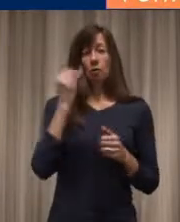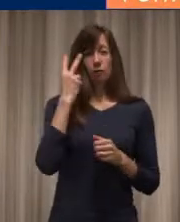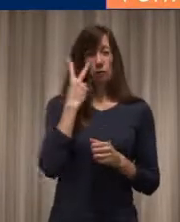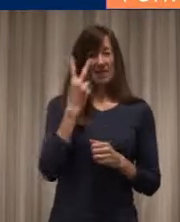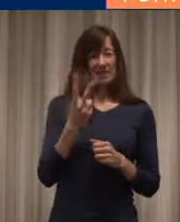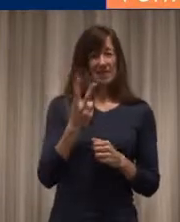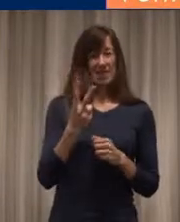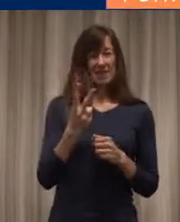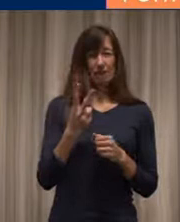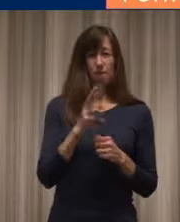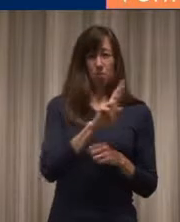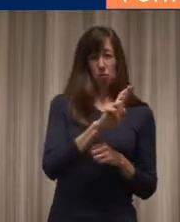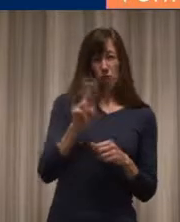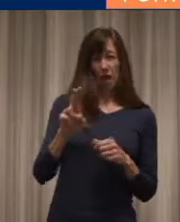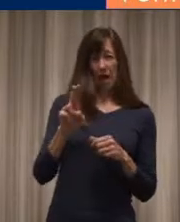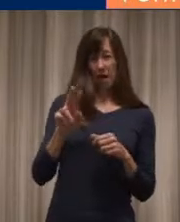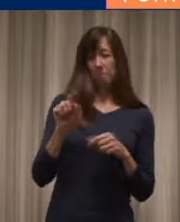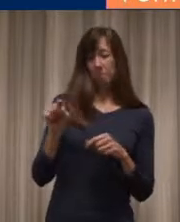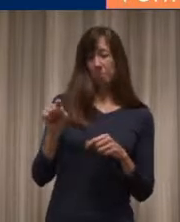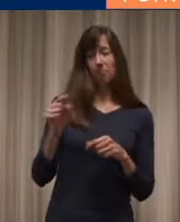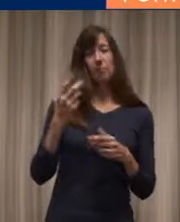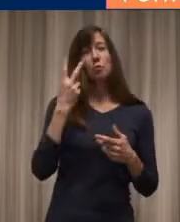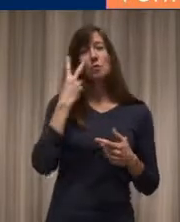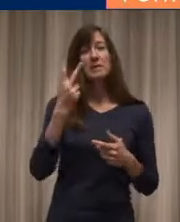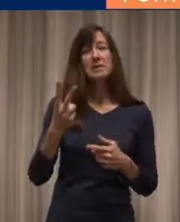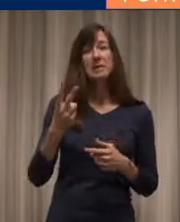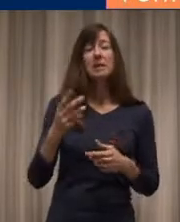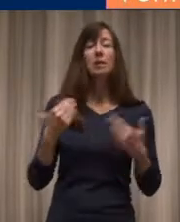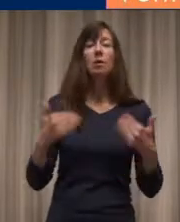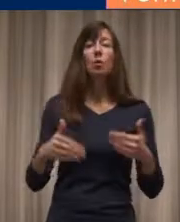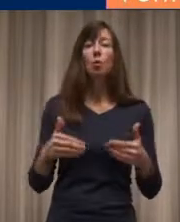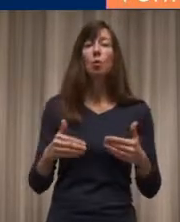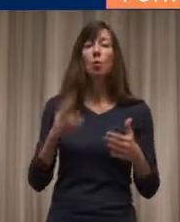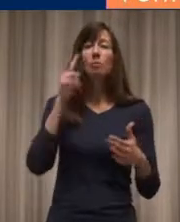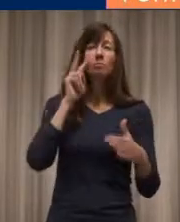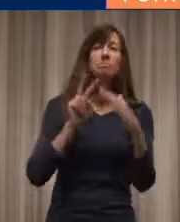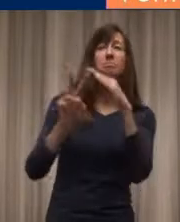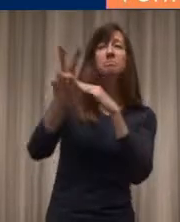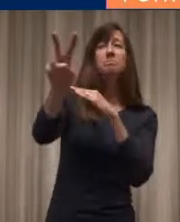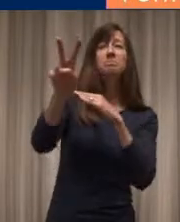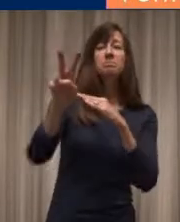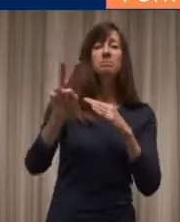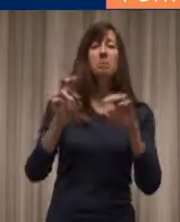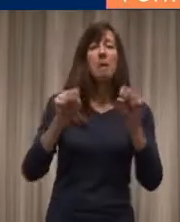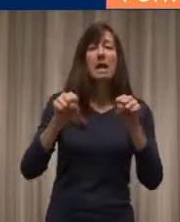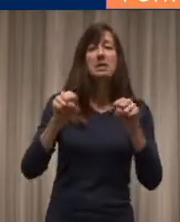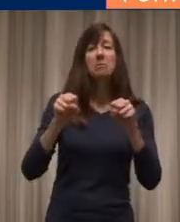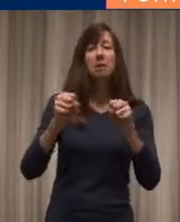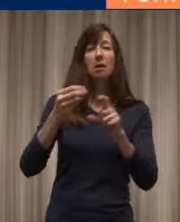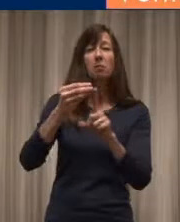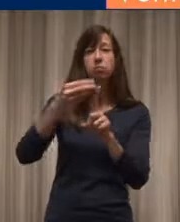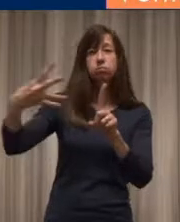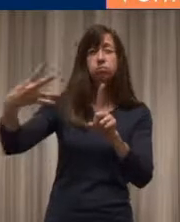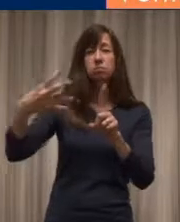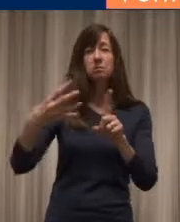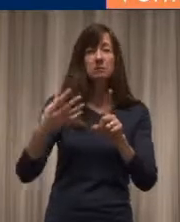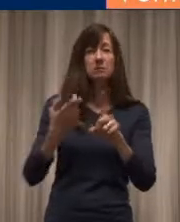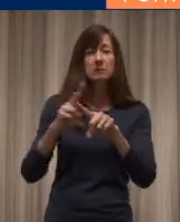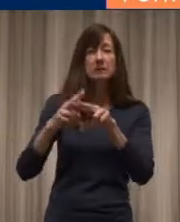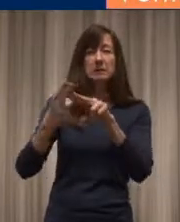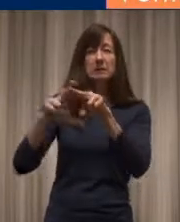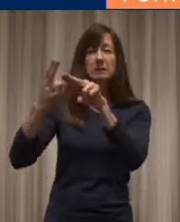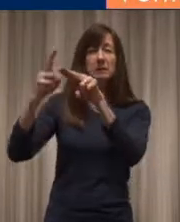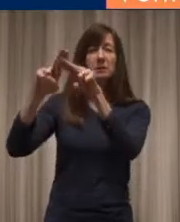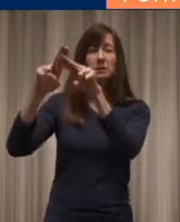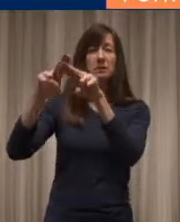are saying that we are at risk, looking out at the current growth rate, we're at risk of getting to a dangerous threshold where